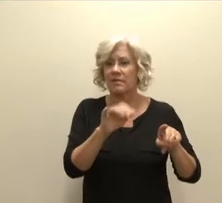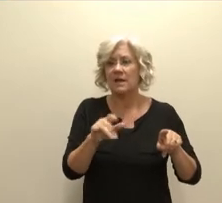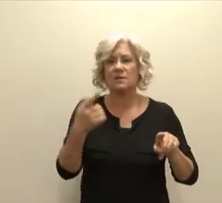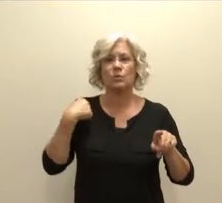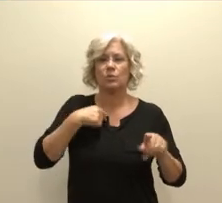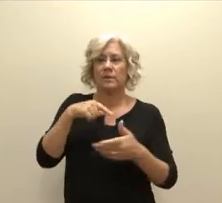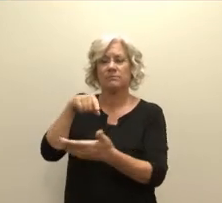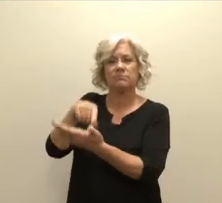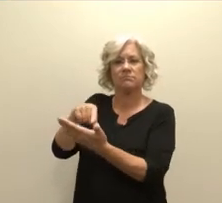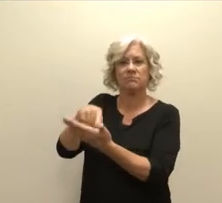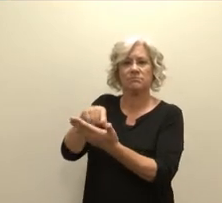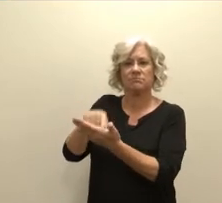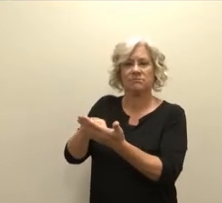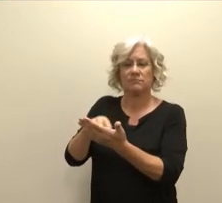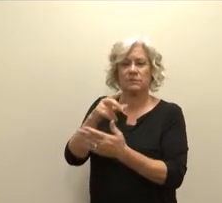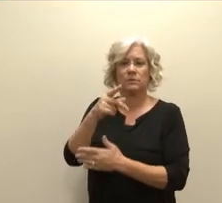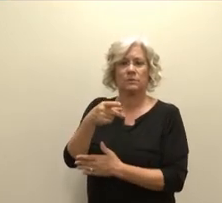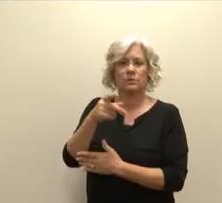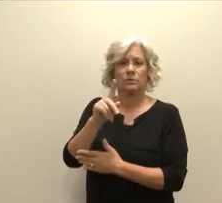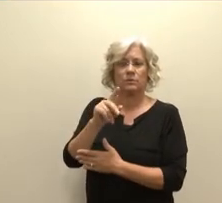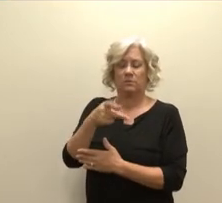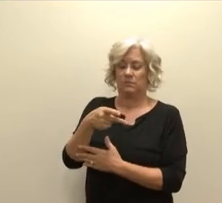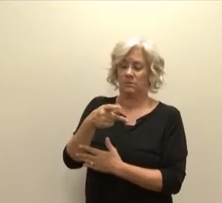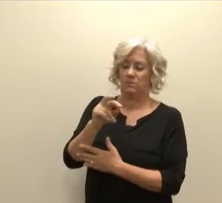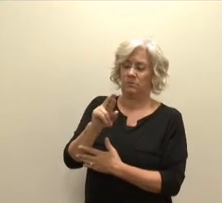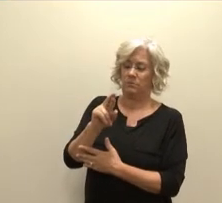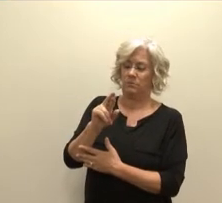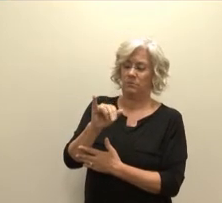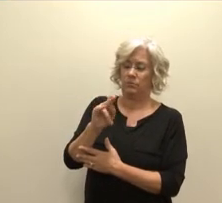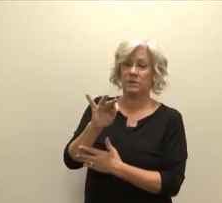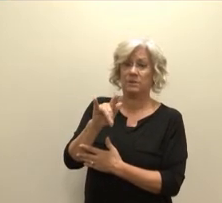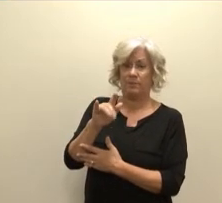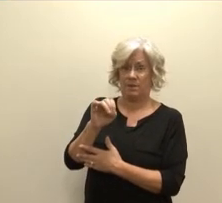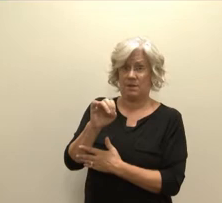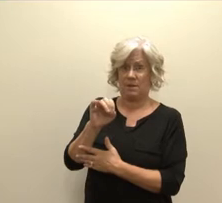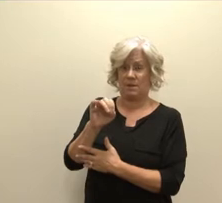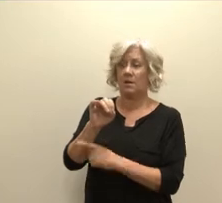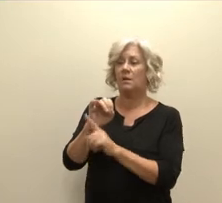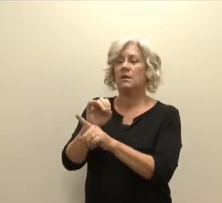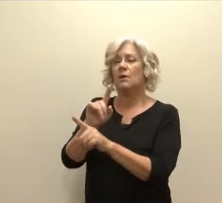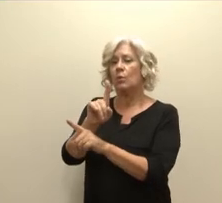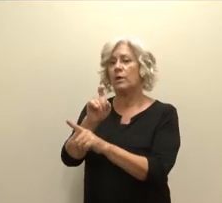unpaid principal, is $148 million.